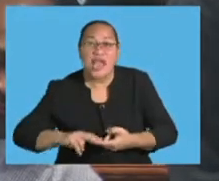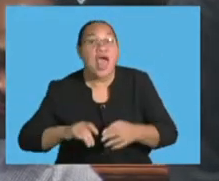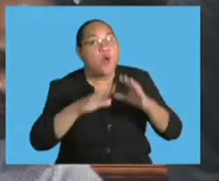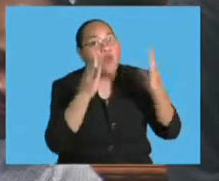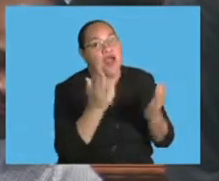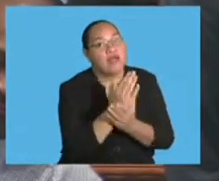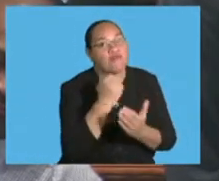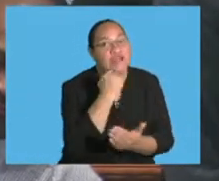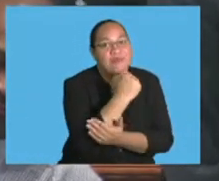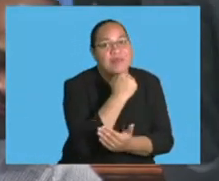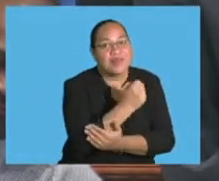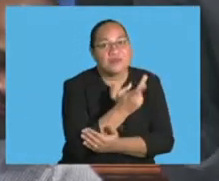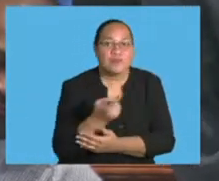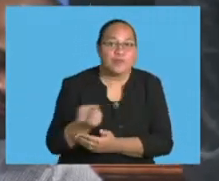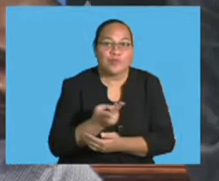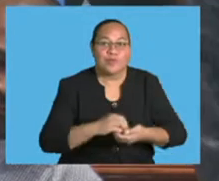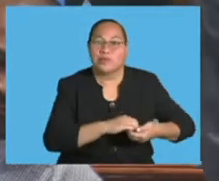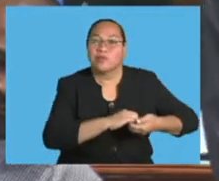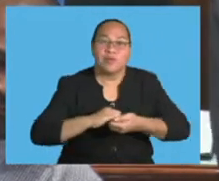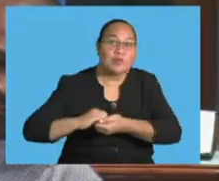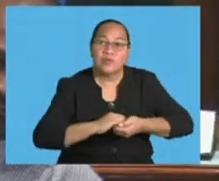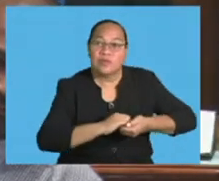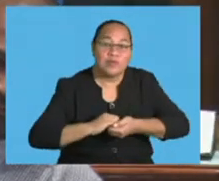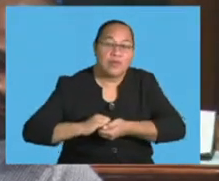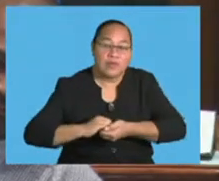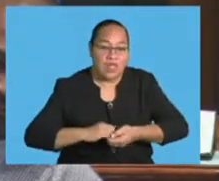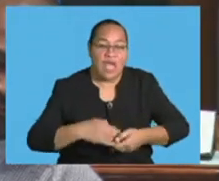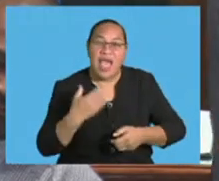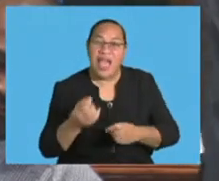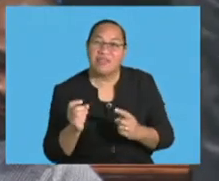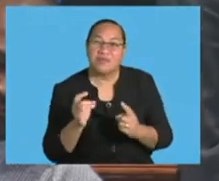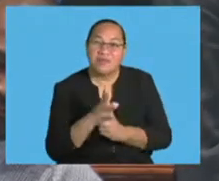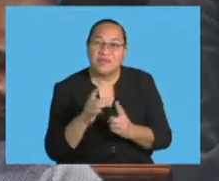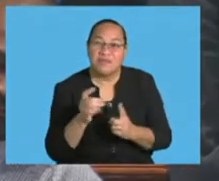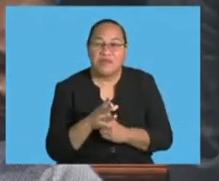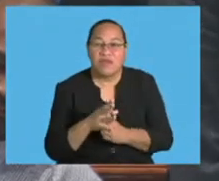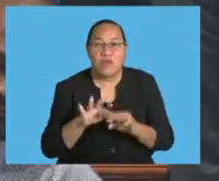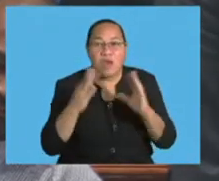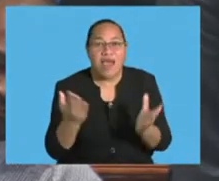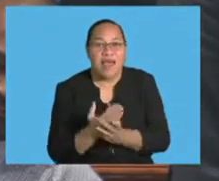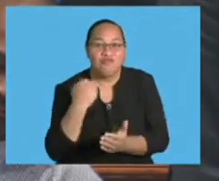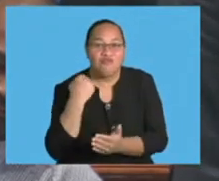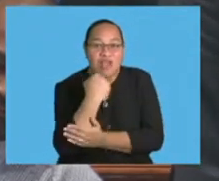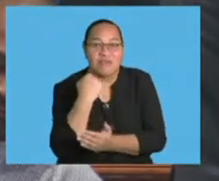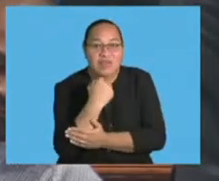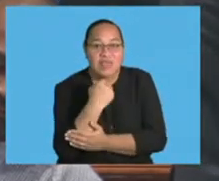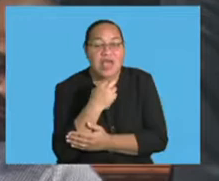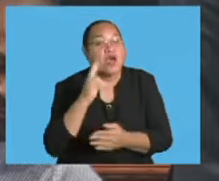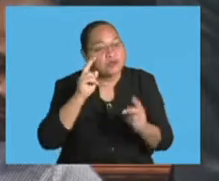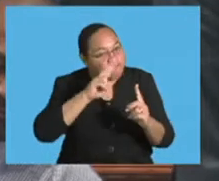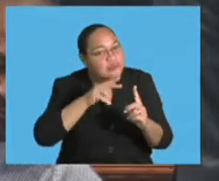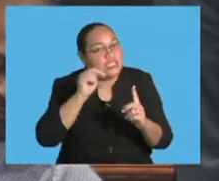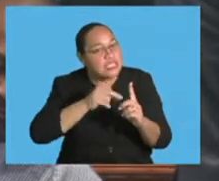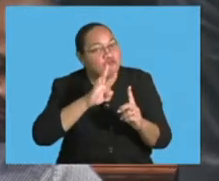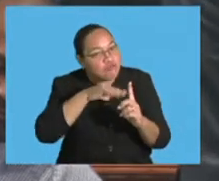Rugby. Mr. Speaker said there is a specific World Rugby hosting requirement that needs to be complied